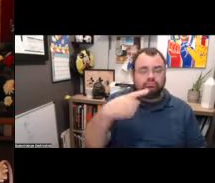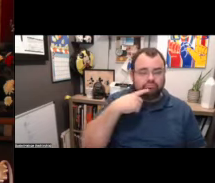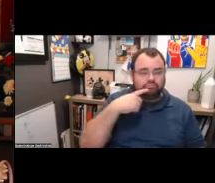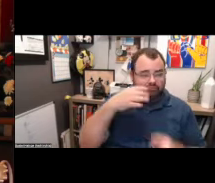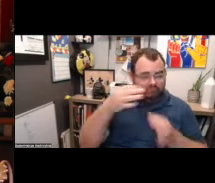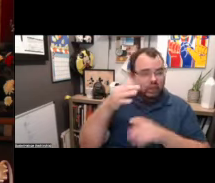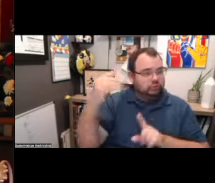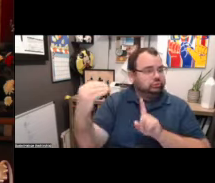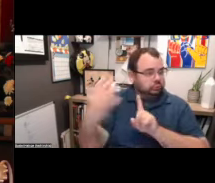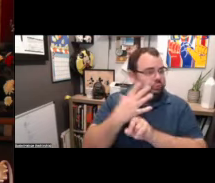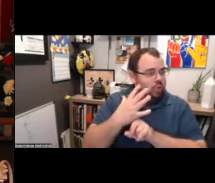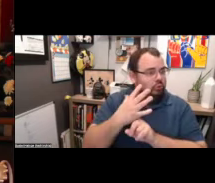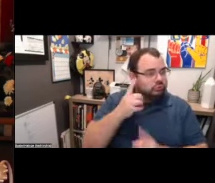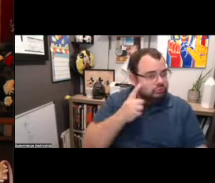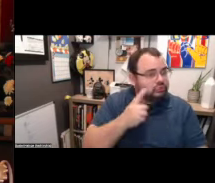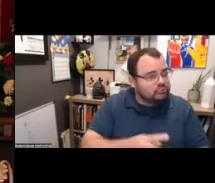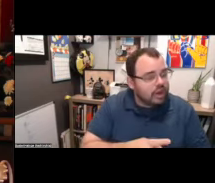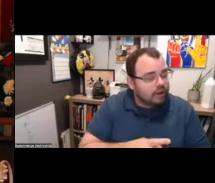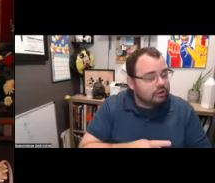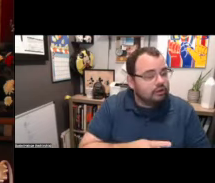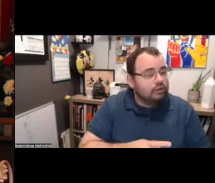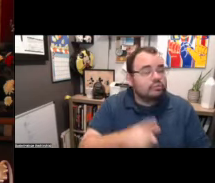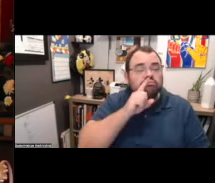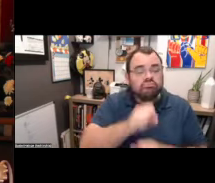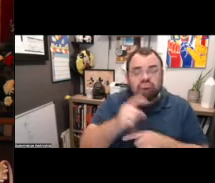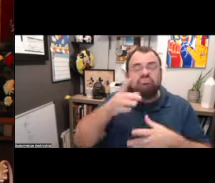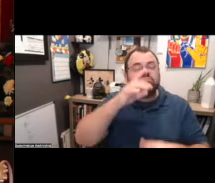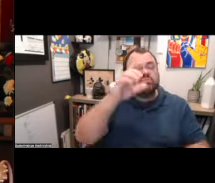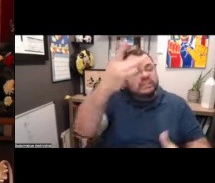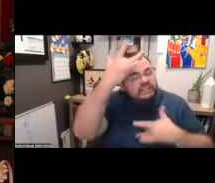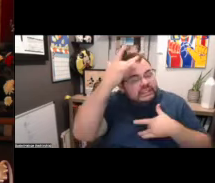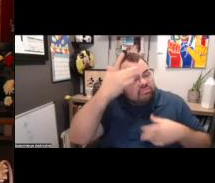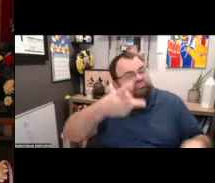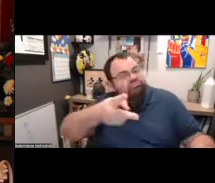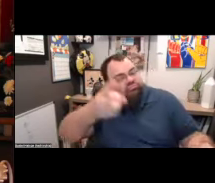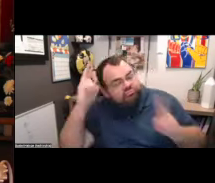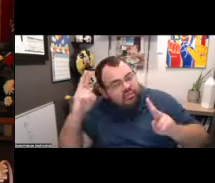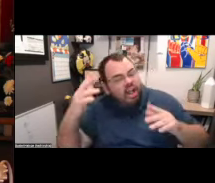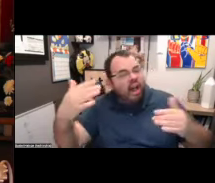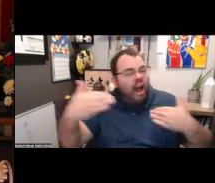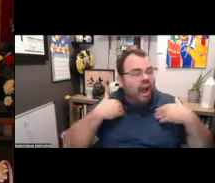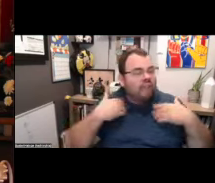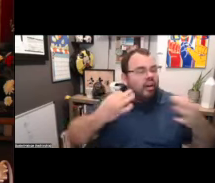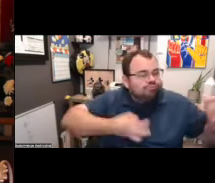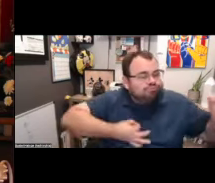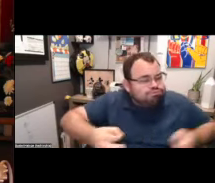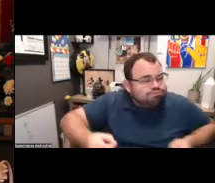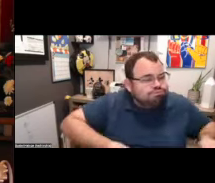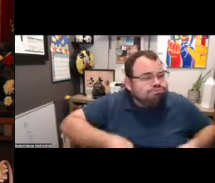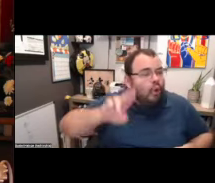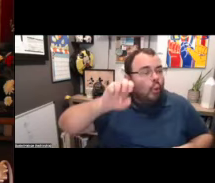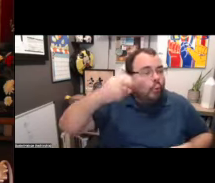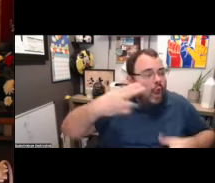my mother's side, she explained to me that she did get exposed, and she did,